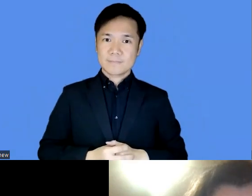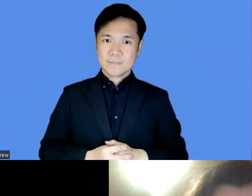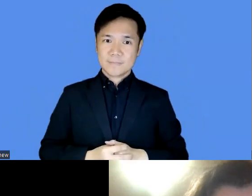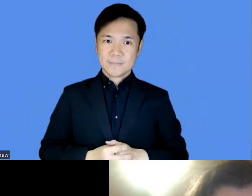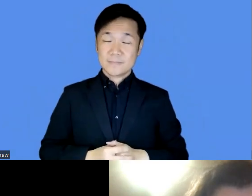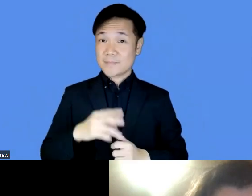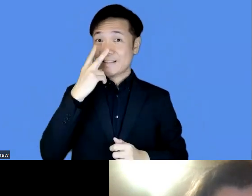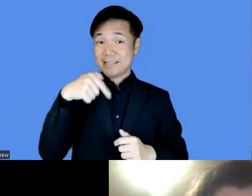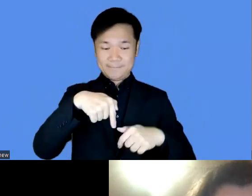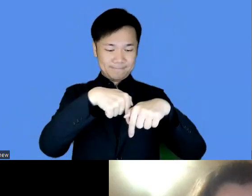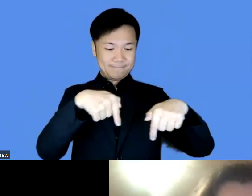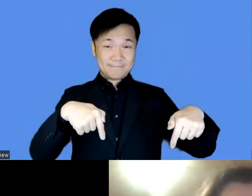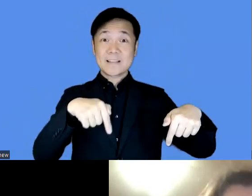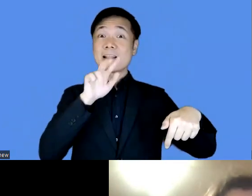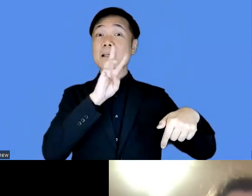the chat box.